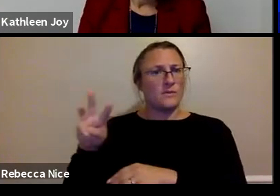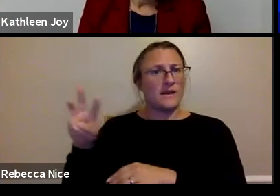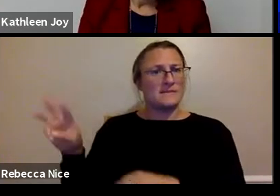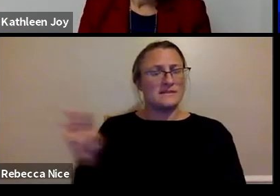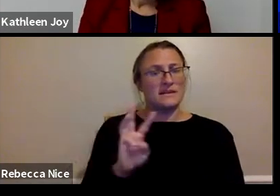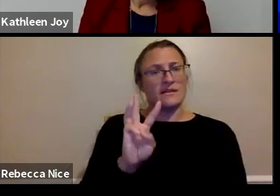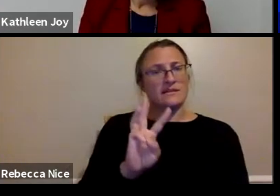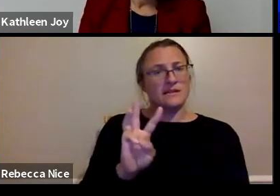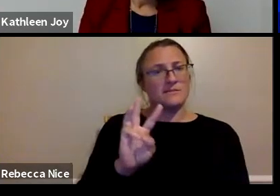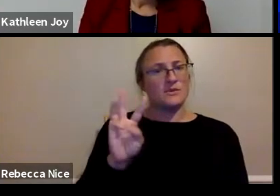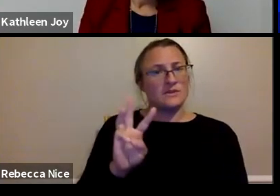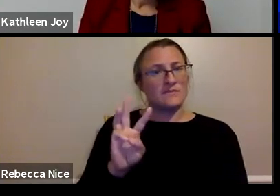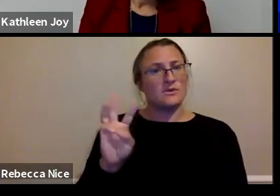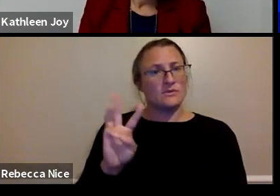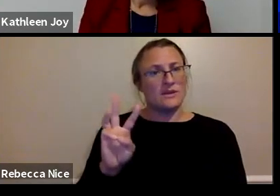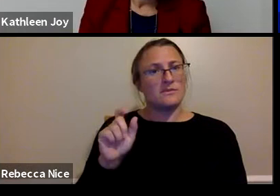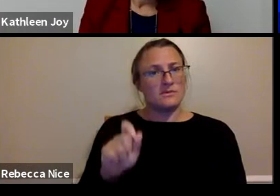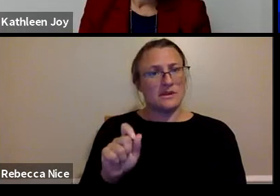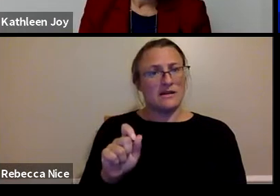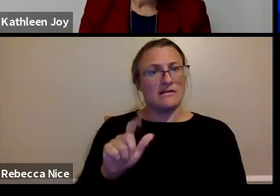at